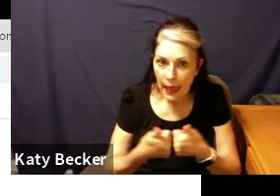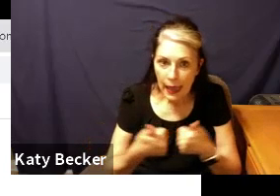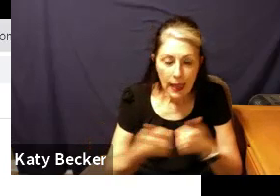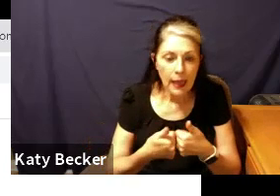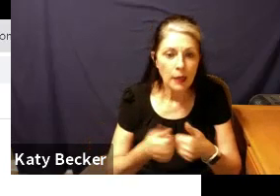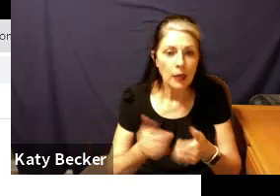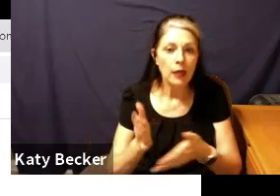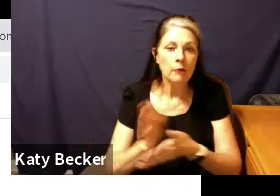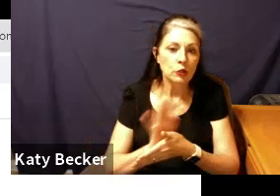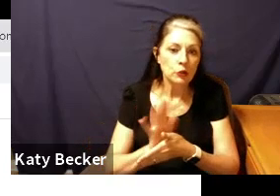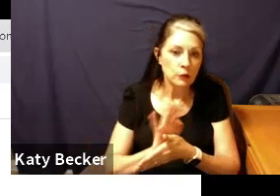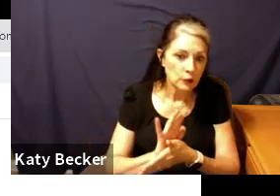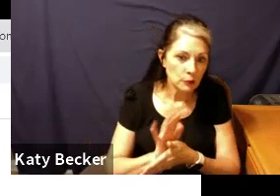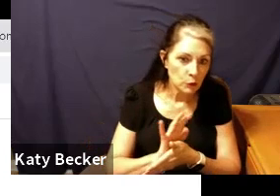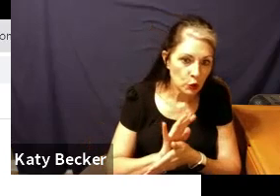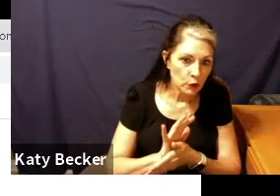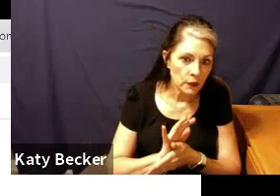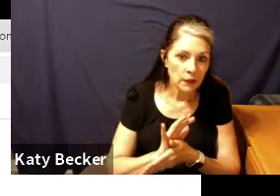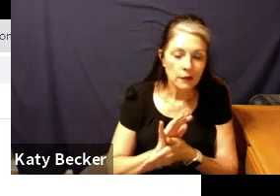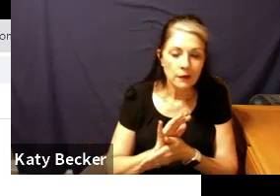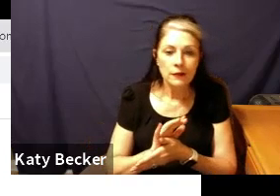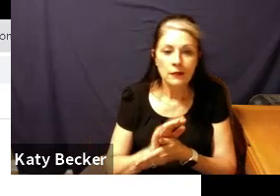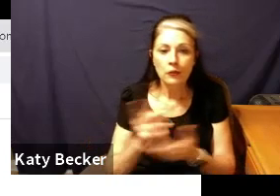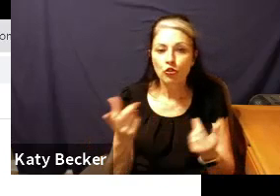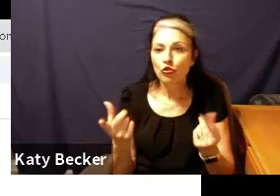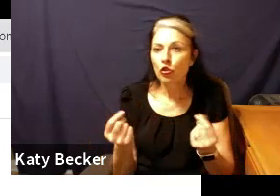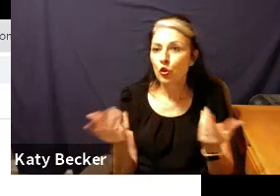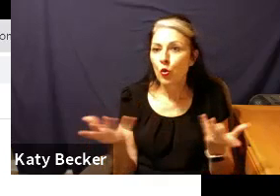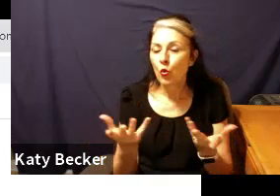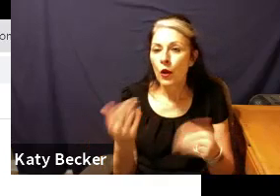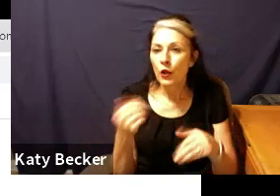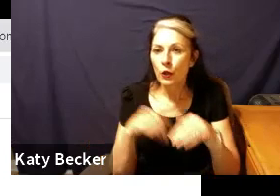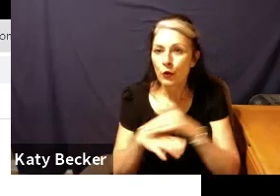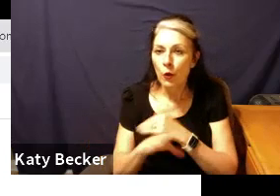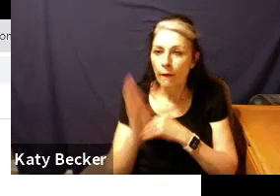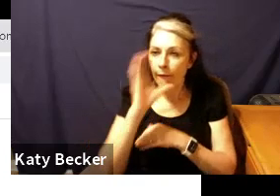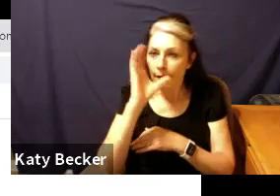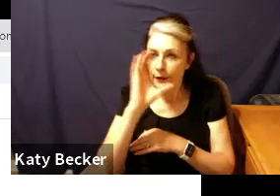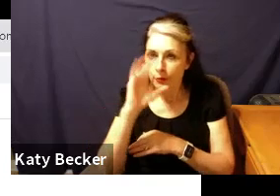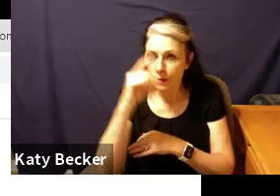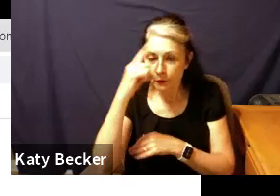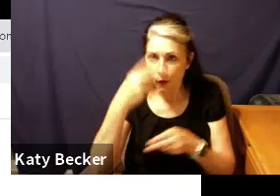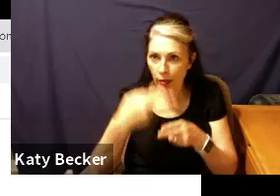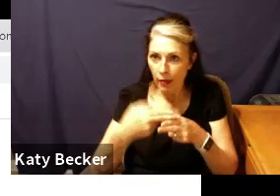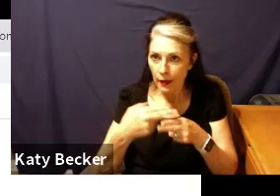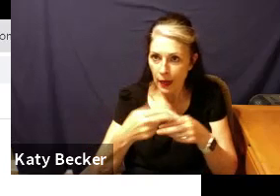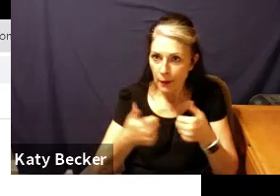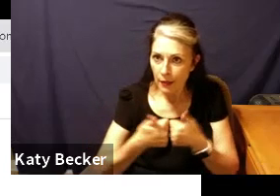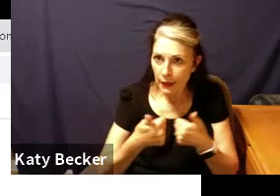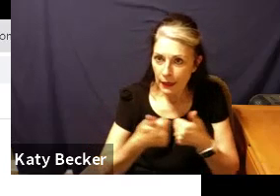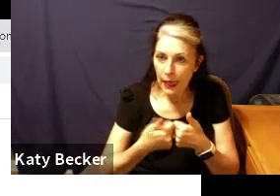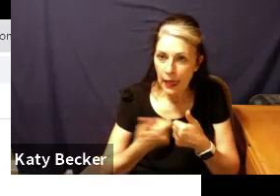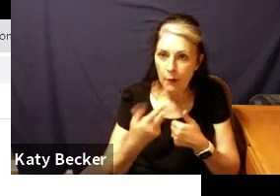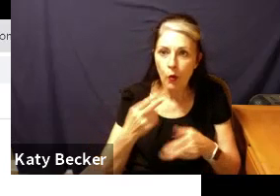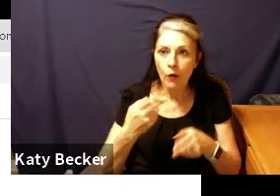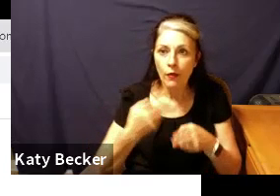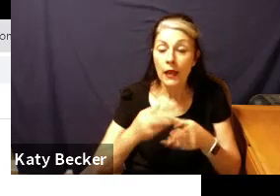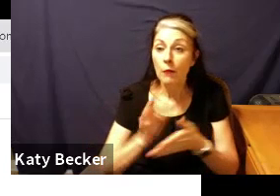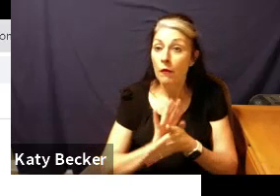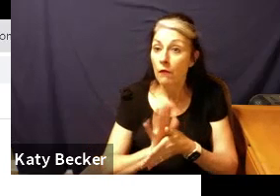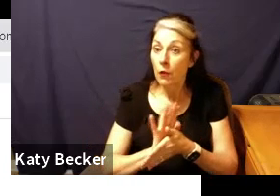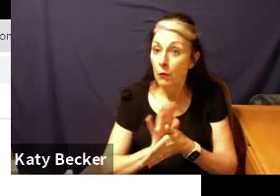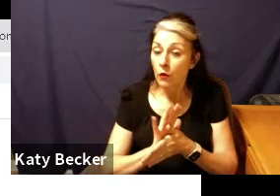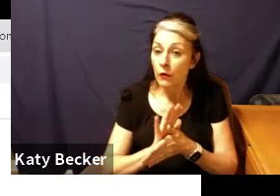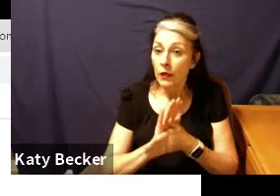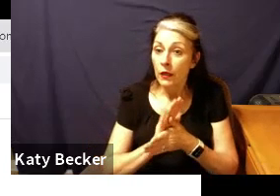new movies coming out. And all you have to do is go in and search either the name of the game or the name of the movie, and